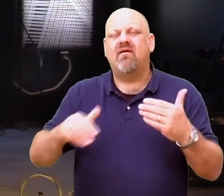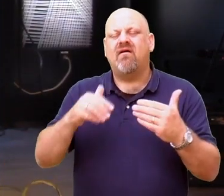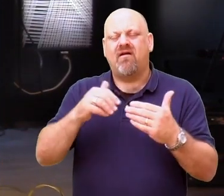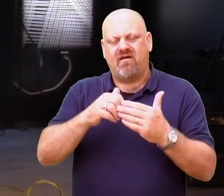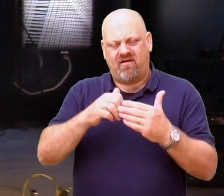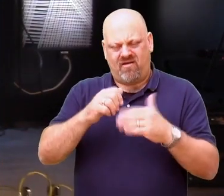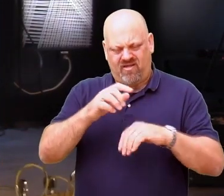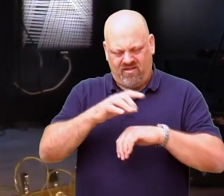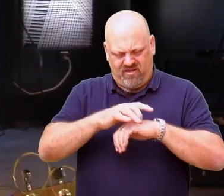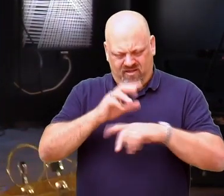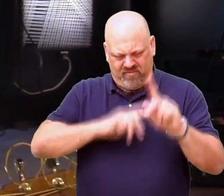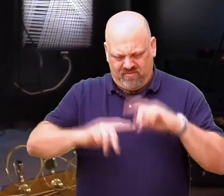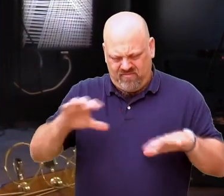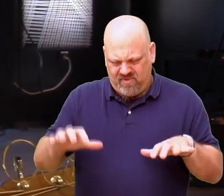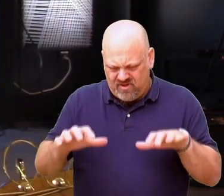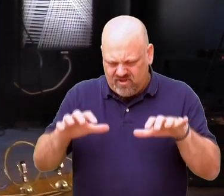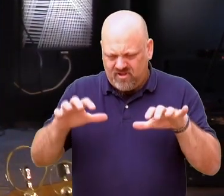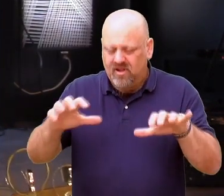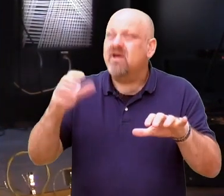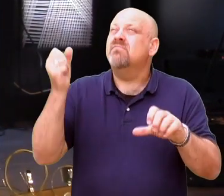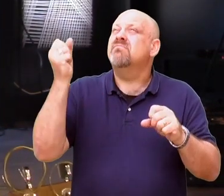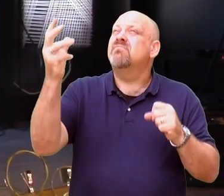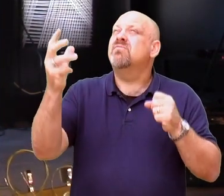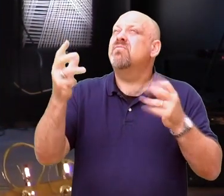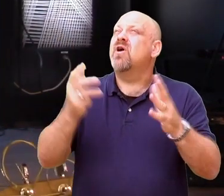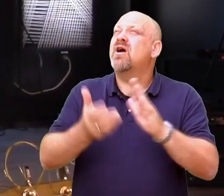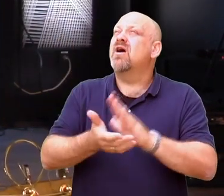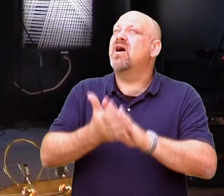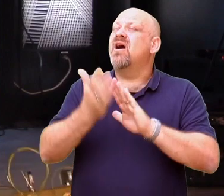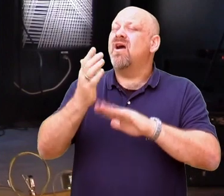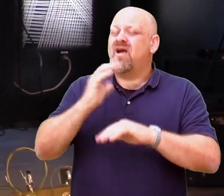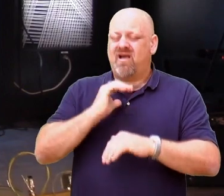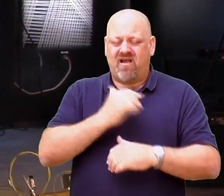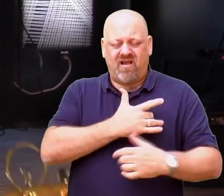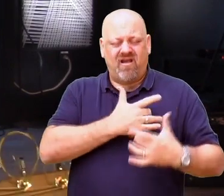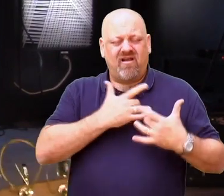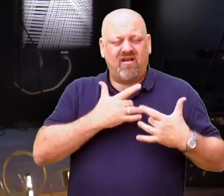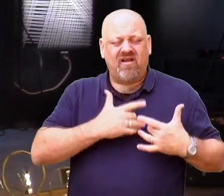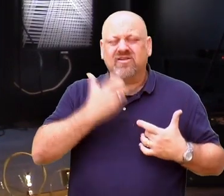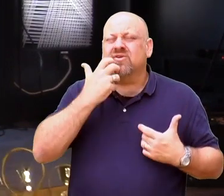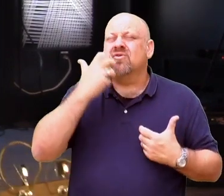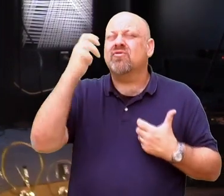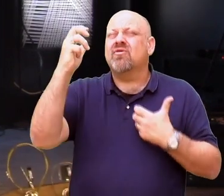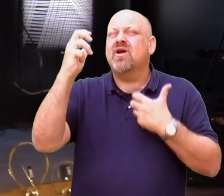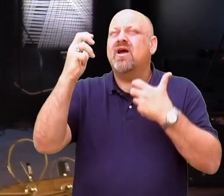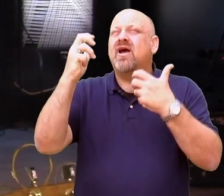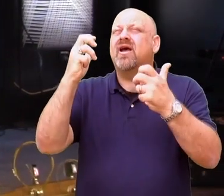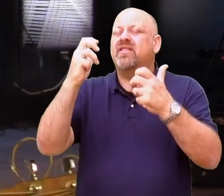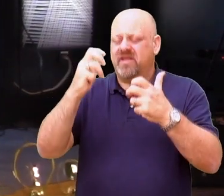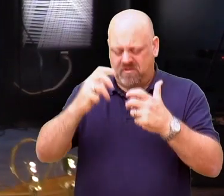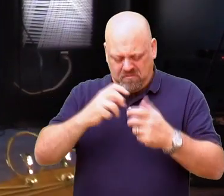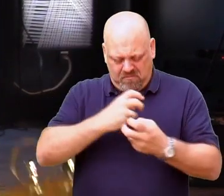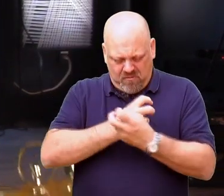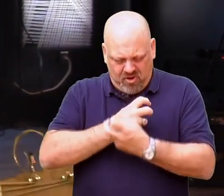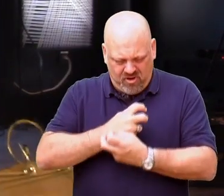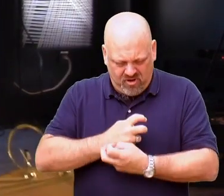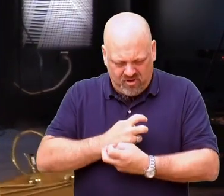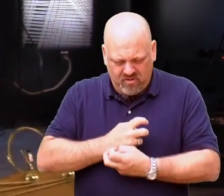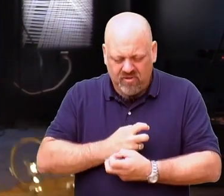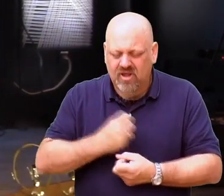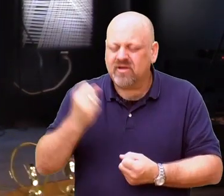And all the earth will shout your praise. Our hearts will